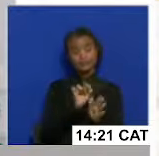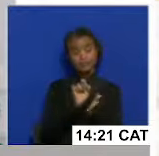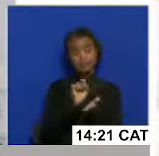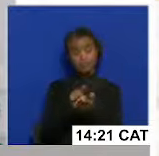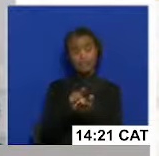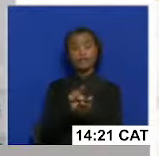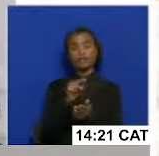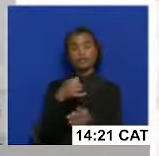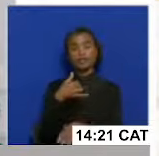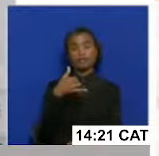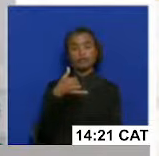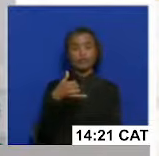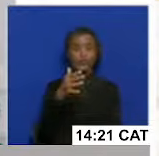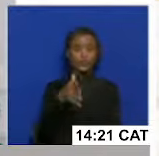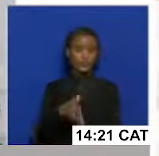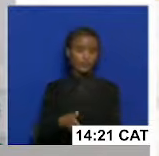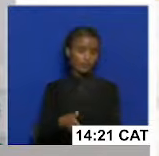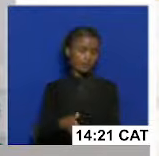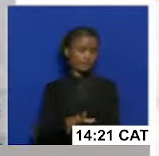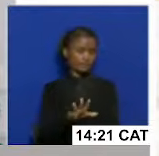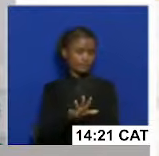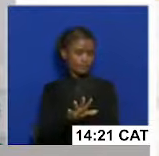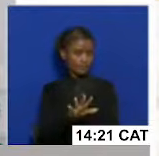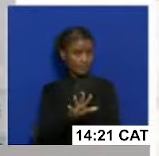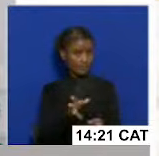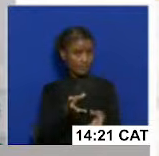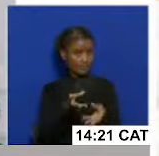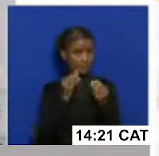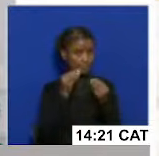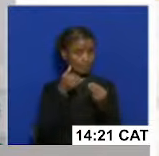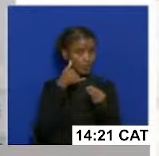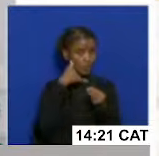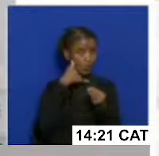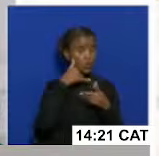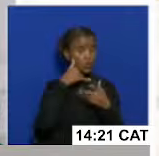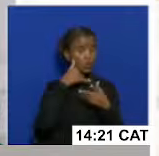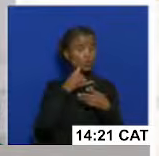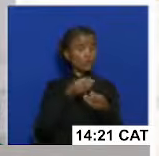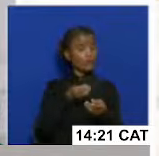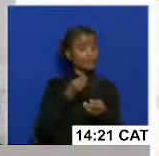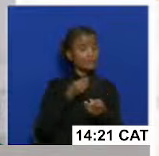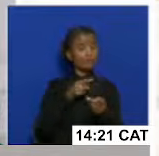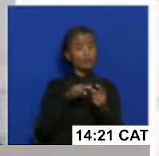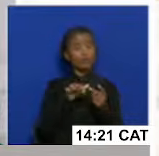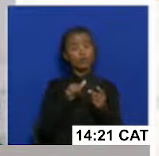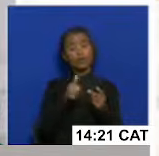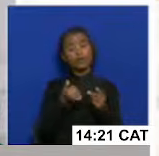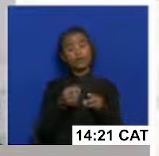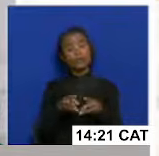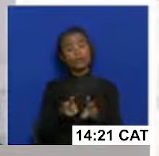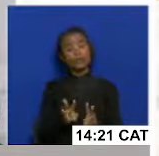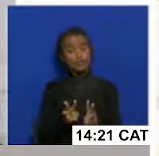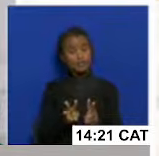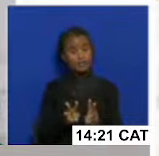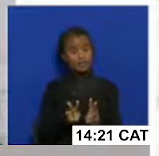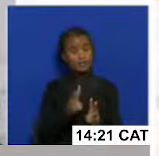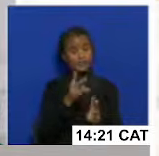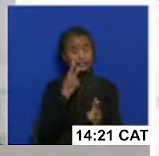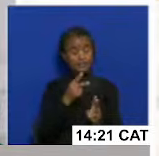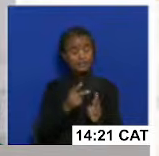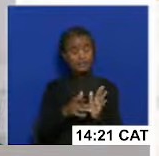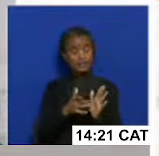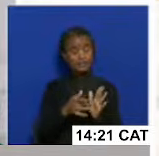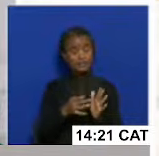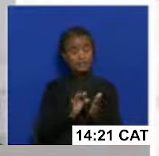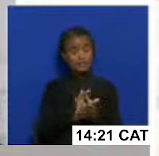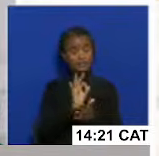Did you receive that call from her, either through WhatsApp or through other means? At the bottom of page 13, she highlights your message